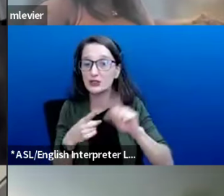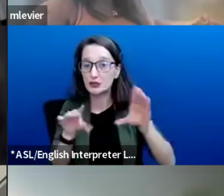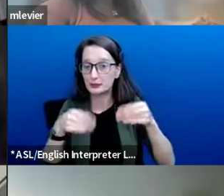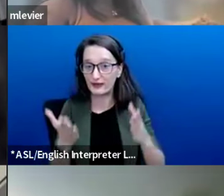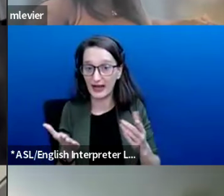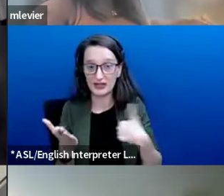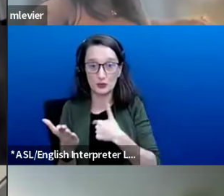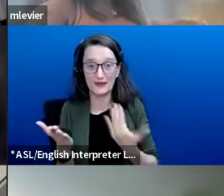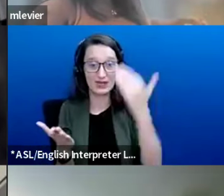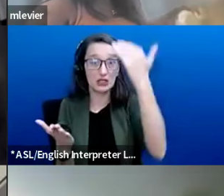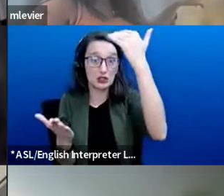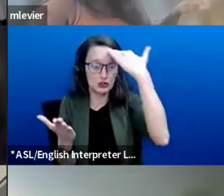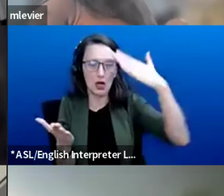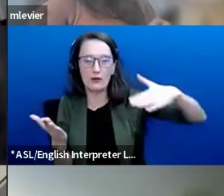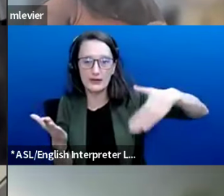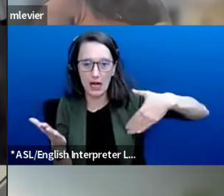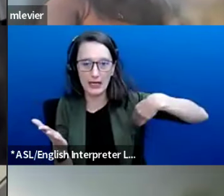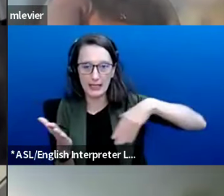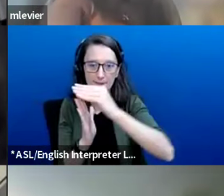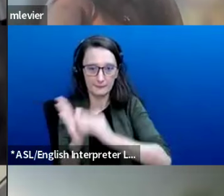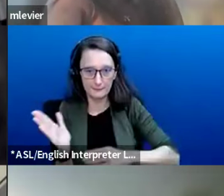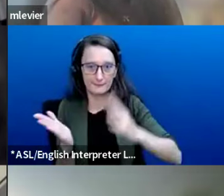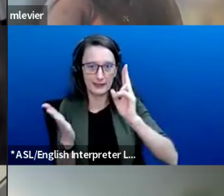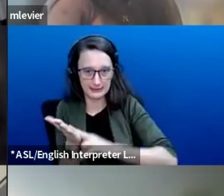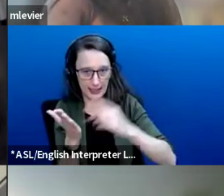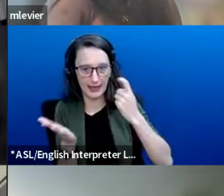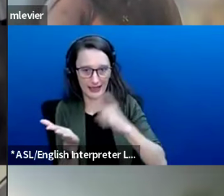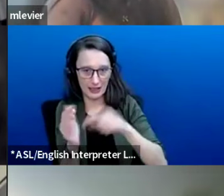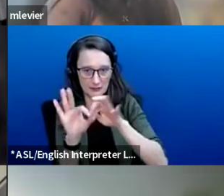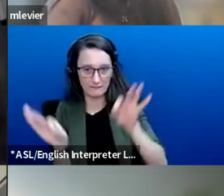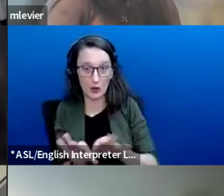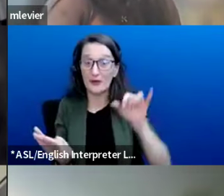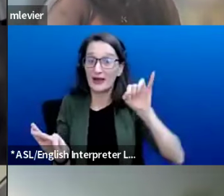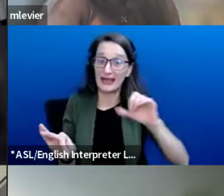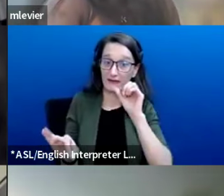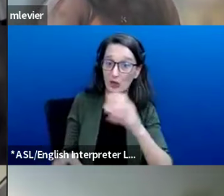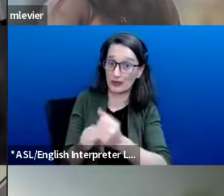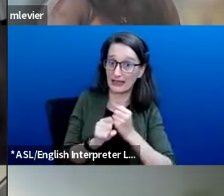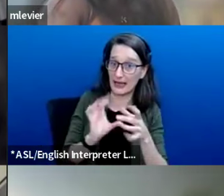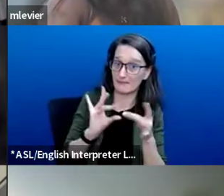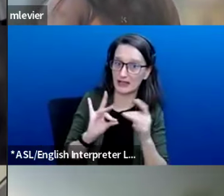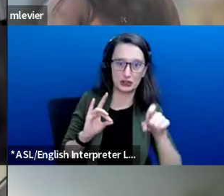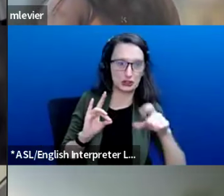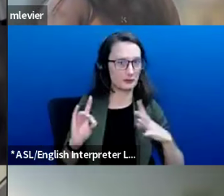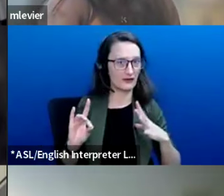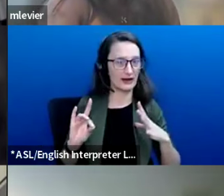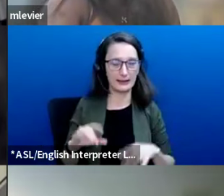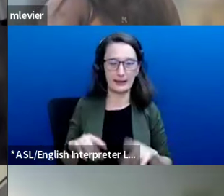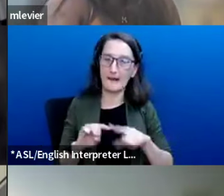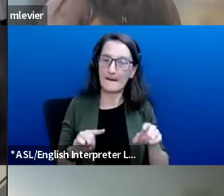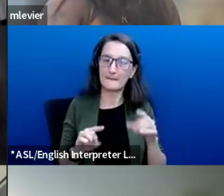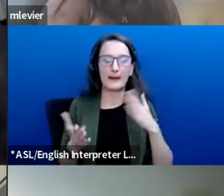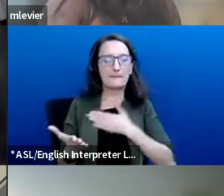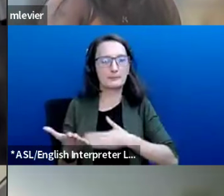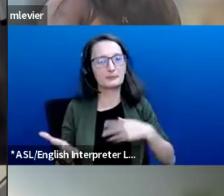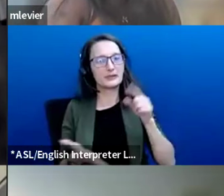have not completed their acknowledgement. So if you do not get one, you should be good to go. But it's just letting you know that it's there. Please check your spam. Please